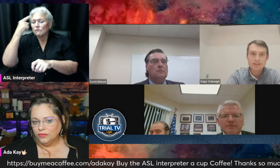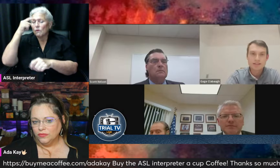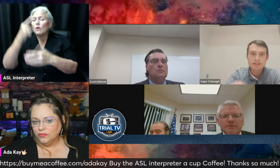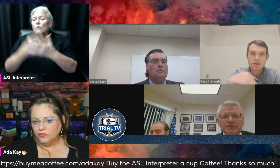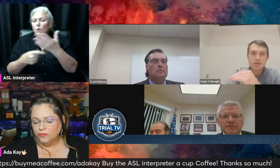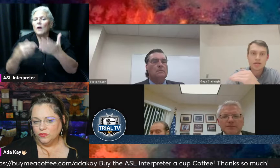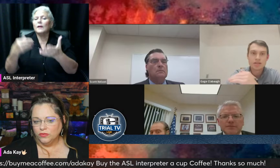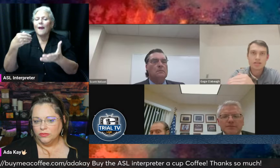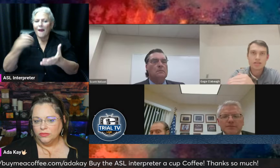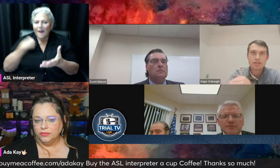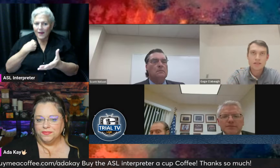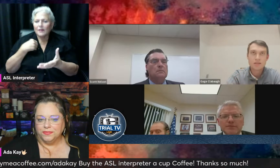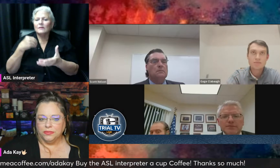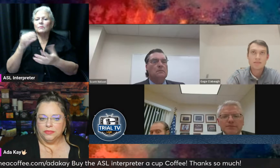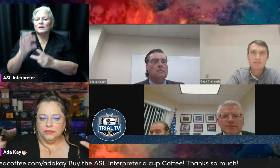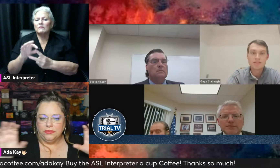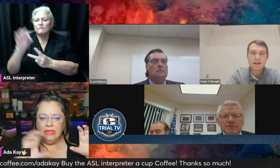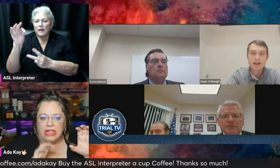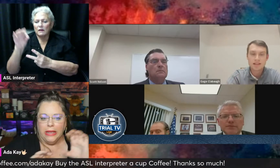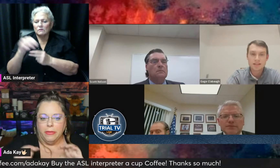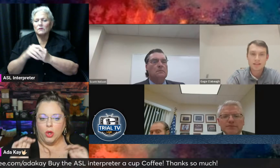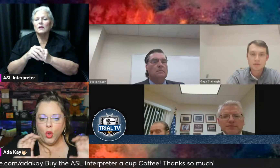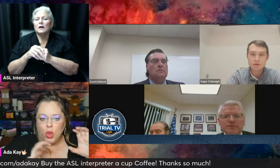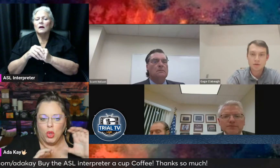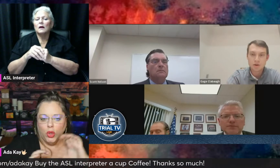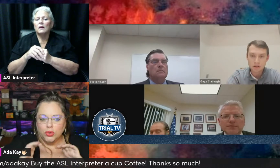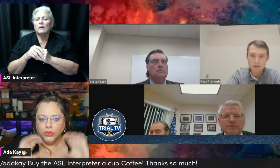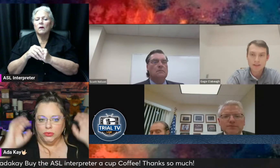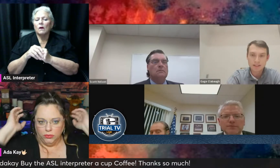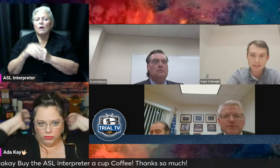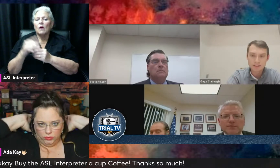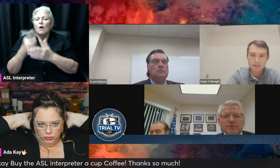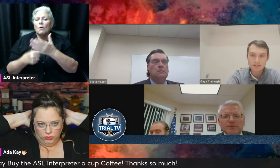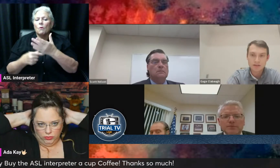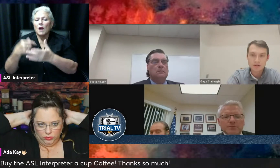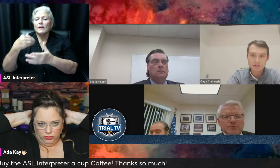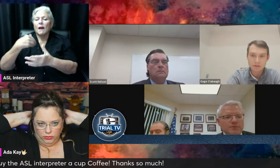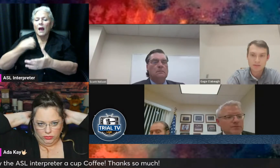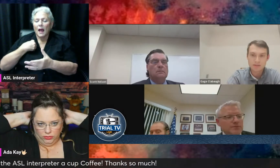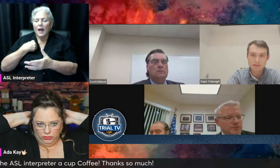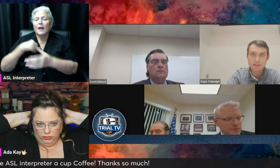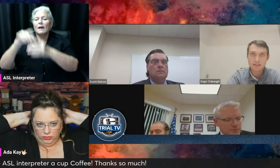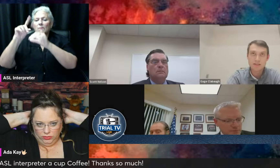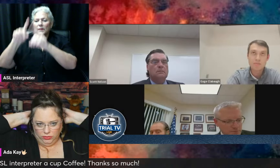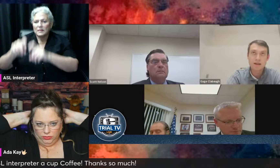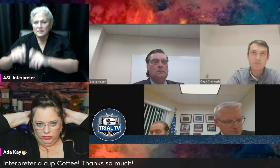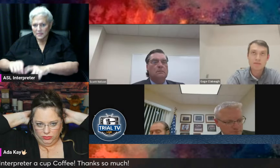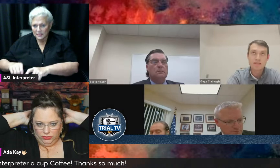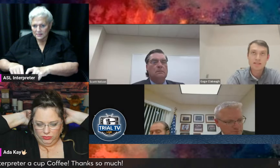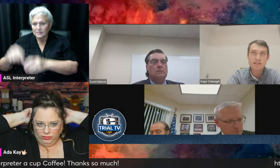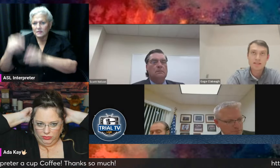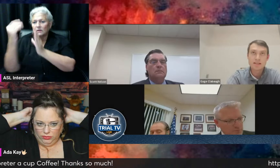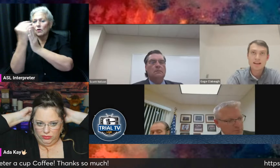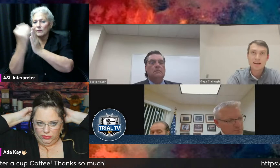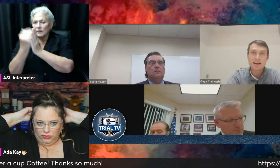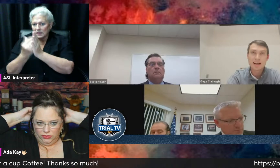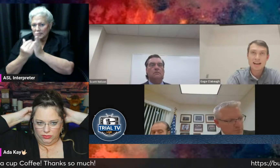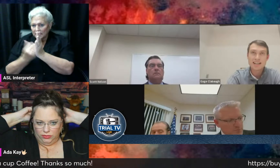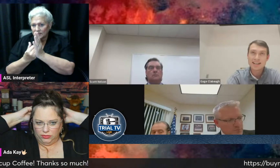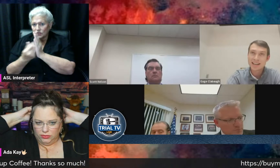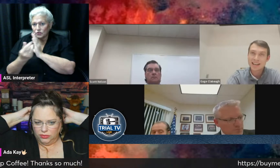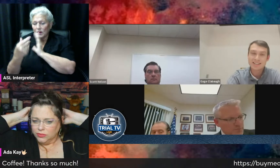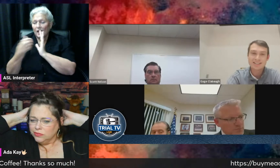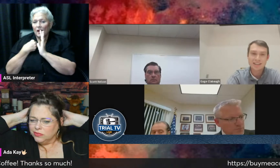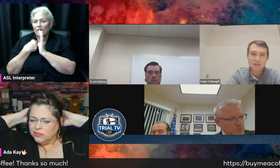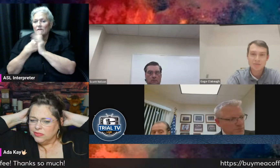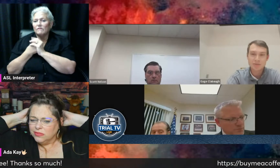Correct. Yes. So the substances that I tested for are all on that list. All of the ones on that list. There might be,